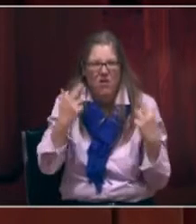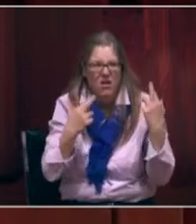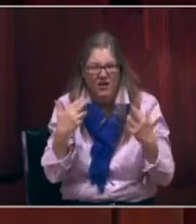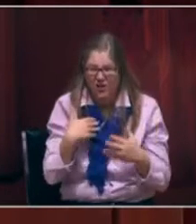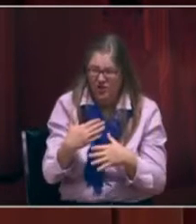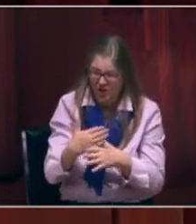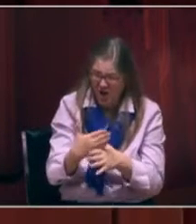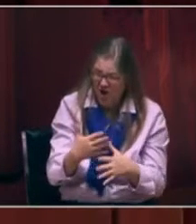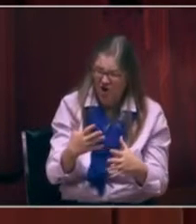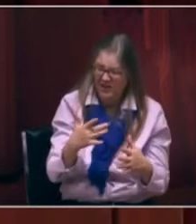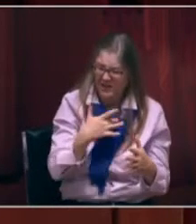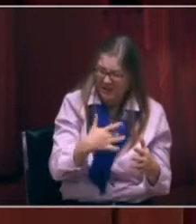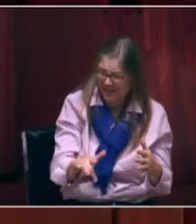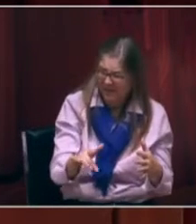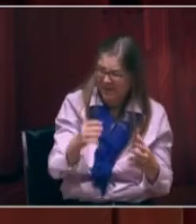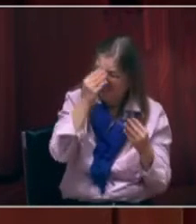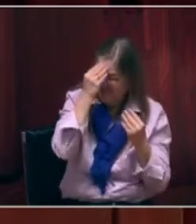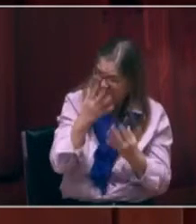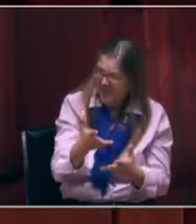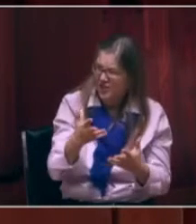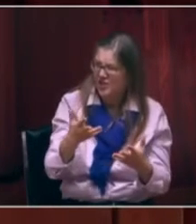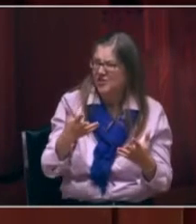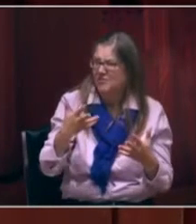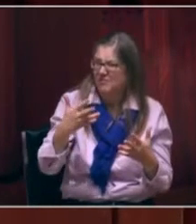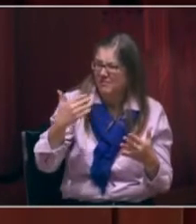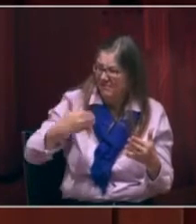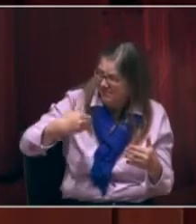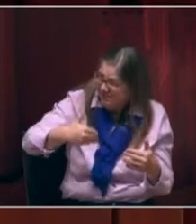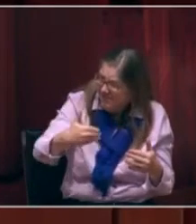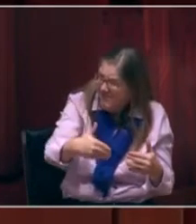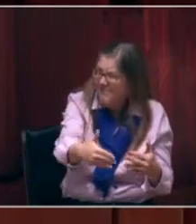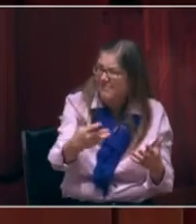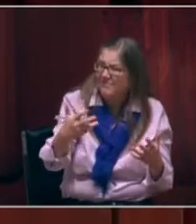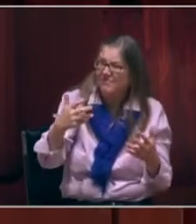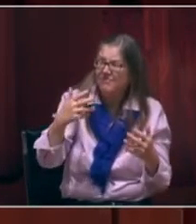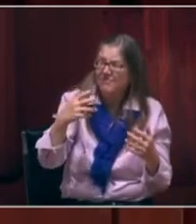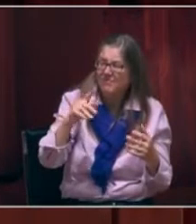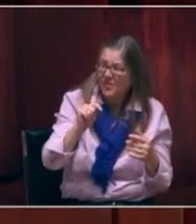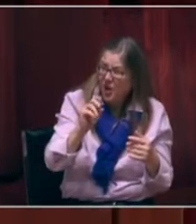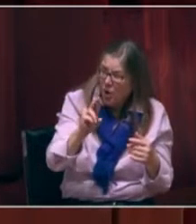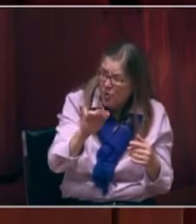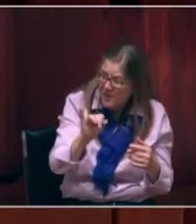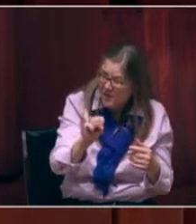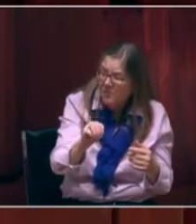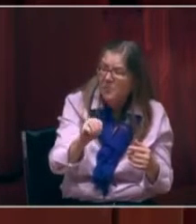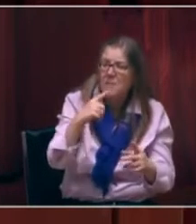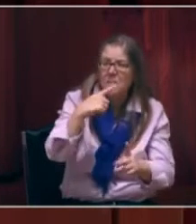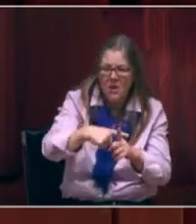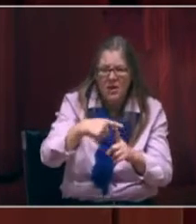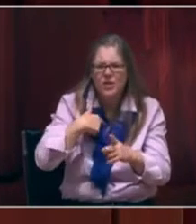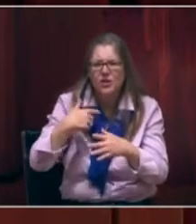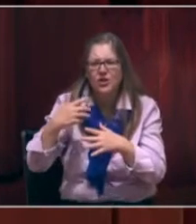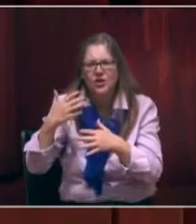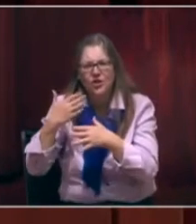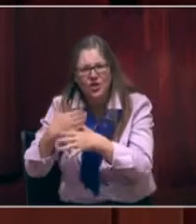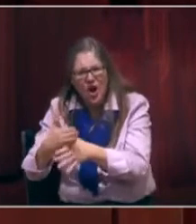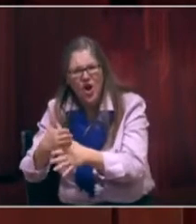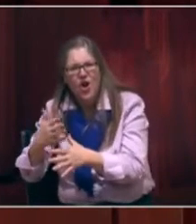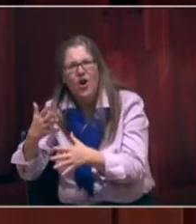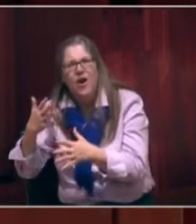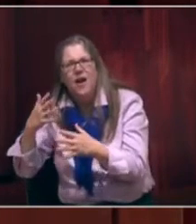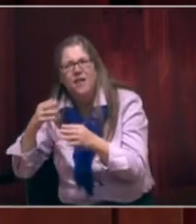sensitive terrorism-related information poorly among government agencies, we were actually sharing and protecting unclassified information,